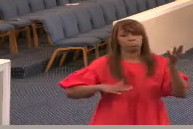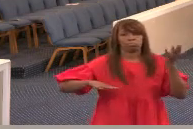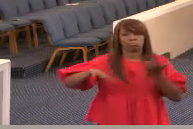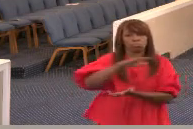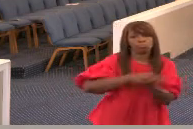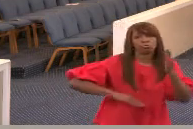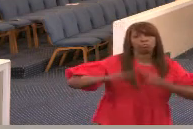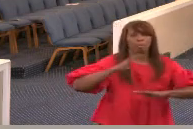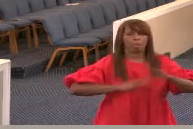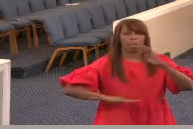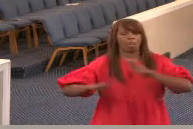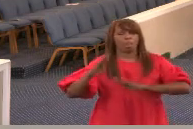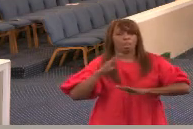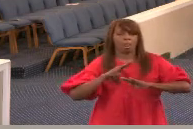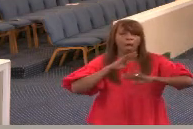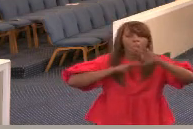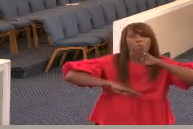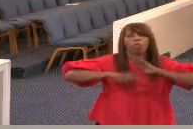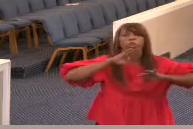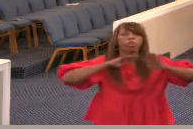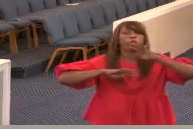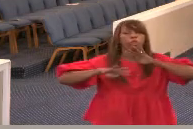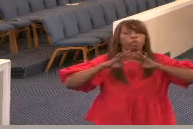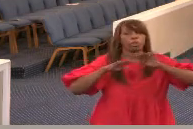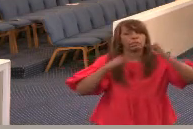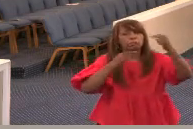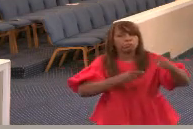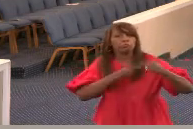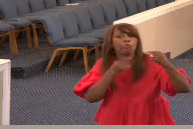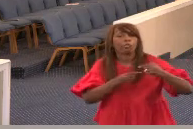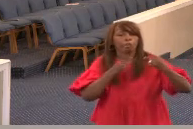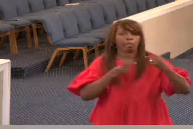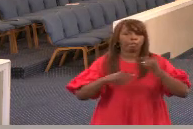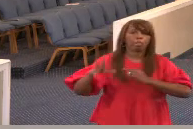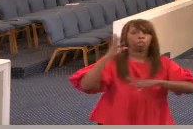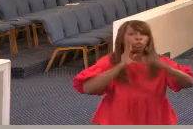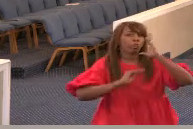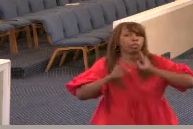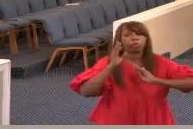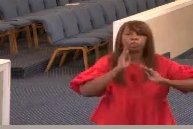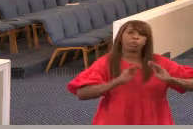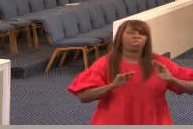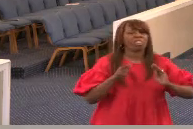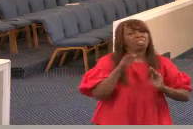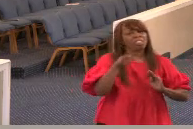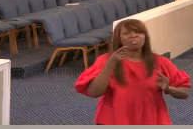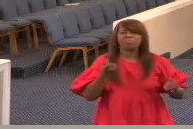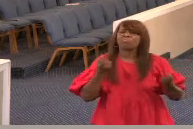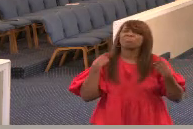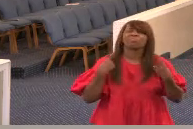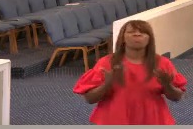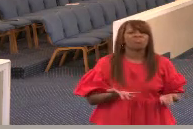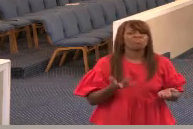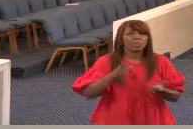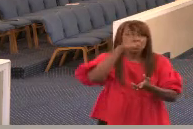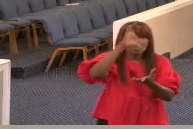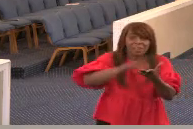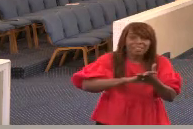through the tribulation, through the struggle, through the storm, through the uncertainty, do you